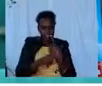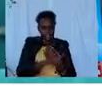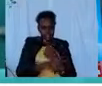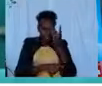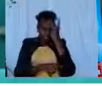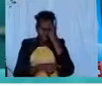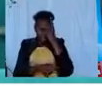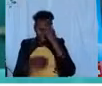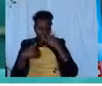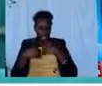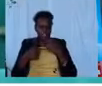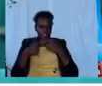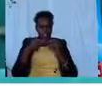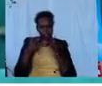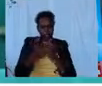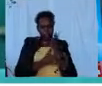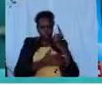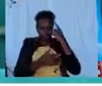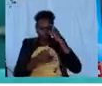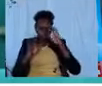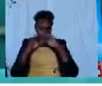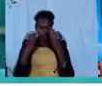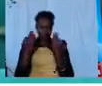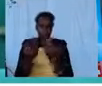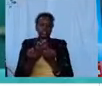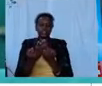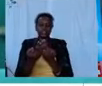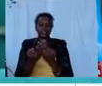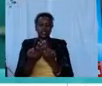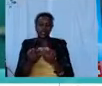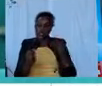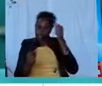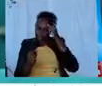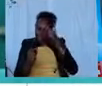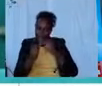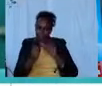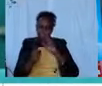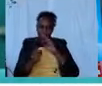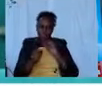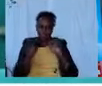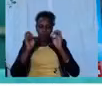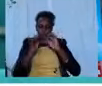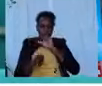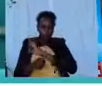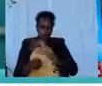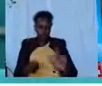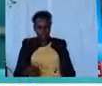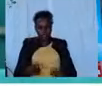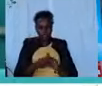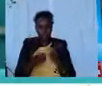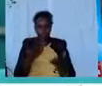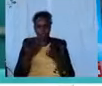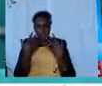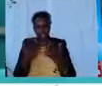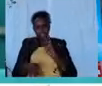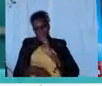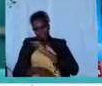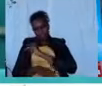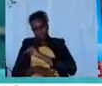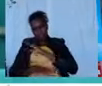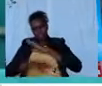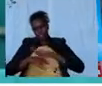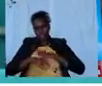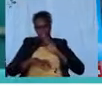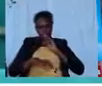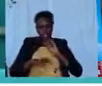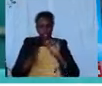diseases. Come through for these families, O God. Remember them, Jehovah, and may your hand of mercy touch them, so